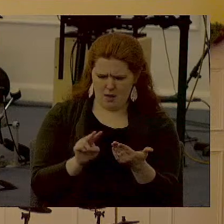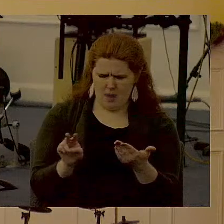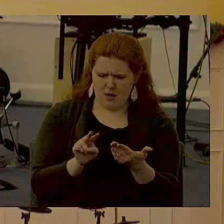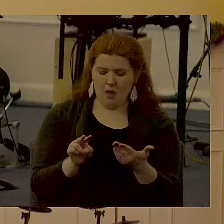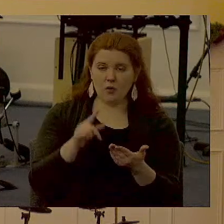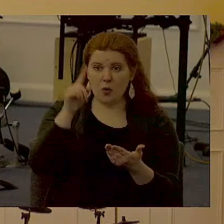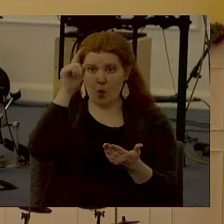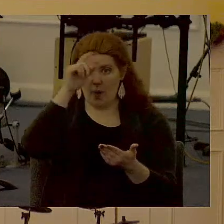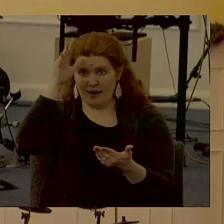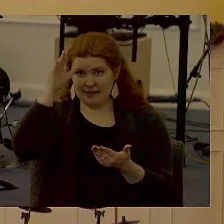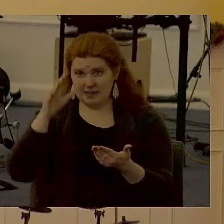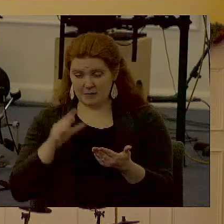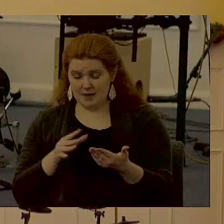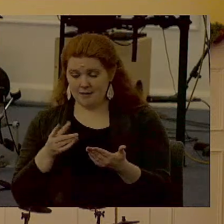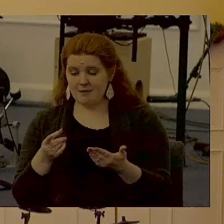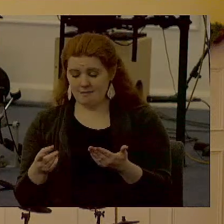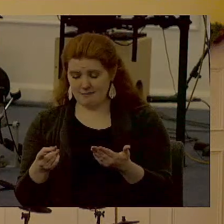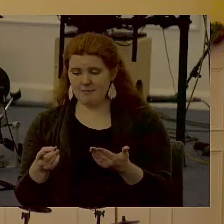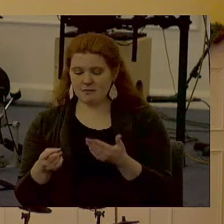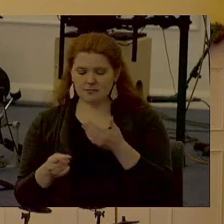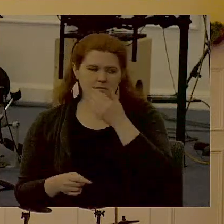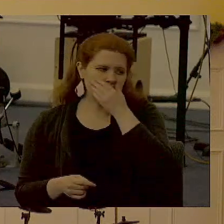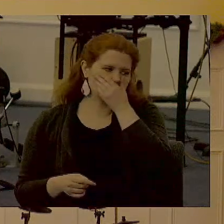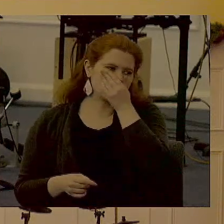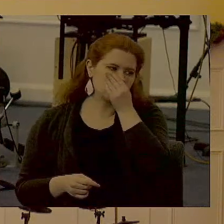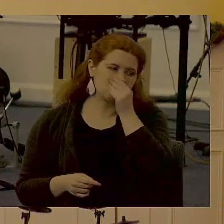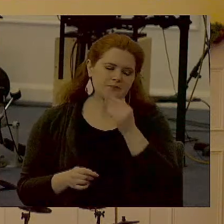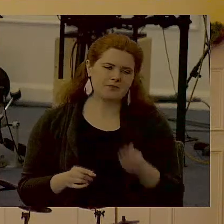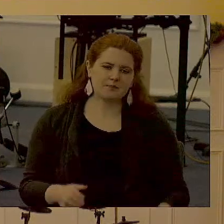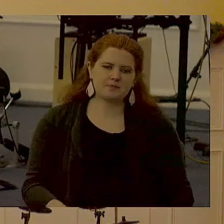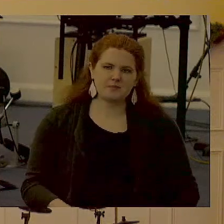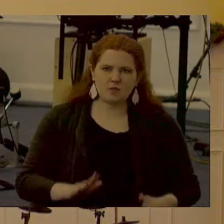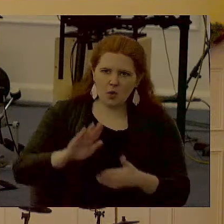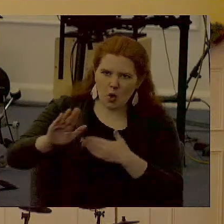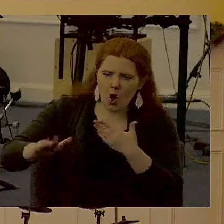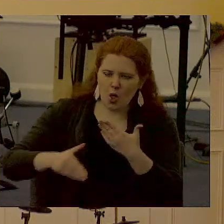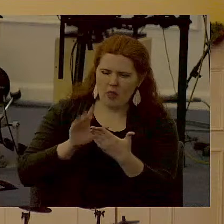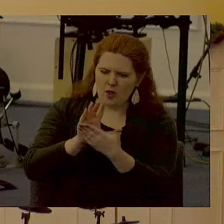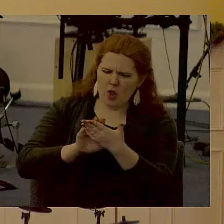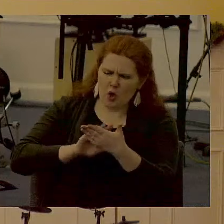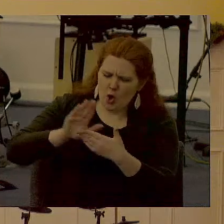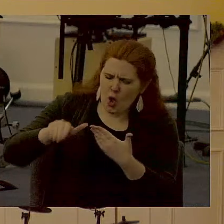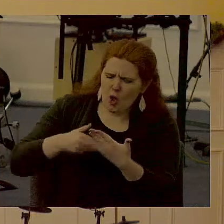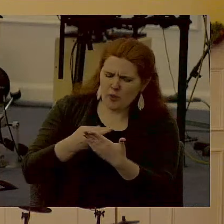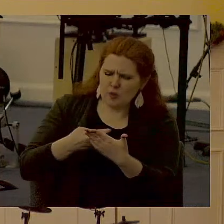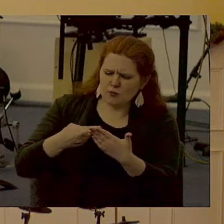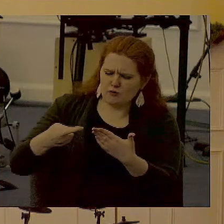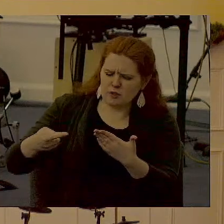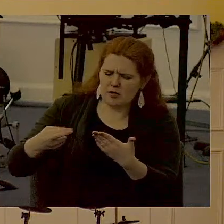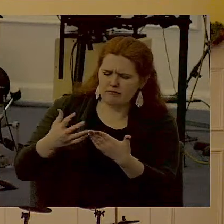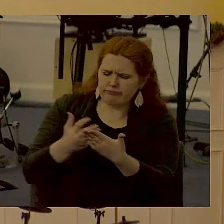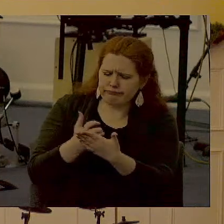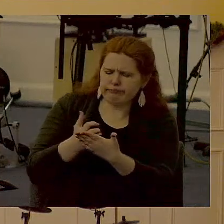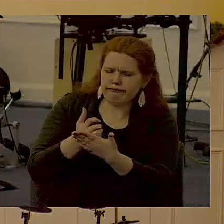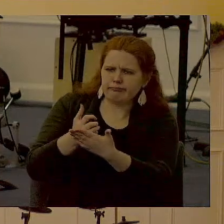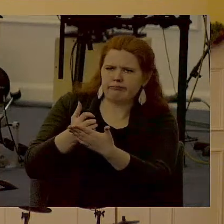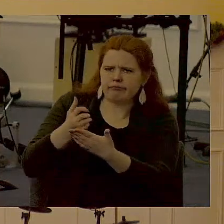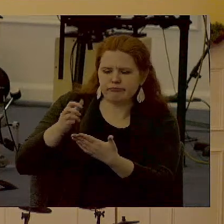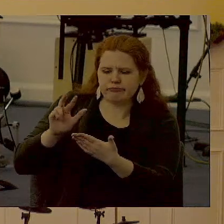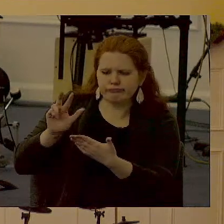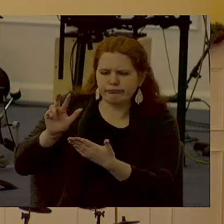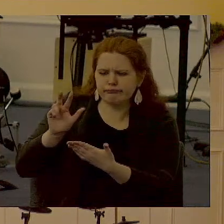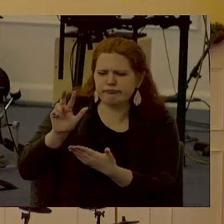wise men, who take all of their learning, all of their resources, and it causes them to